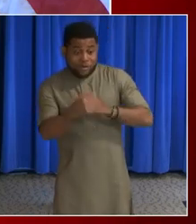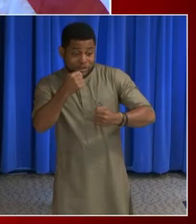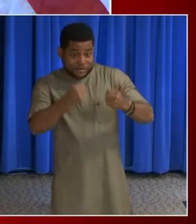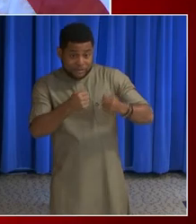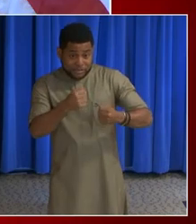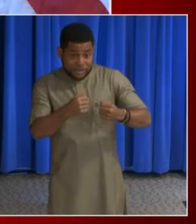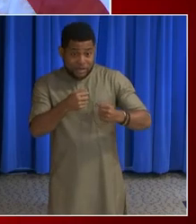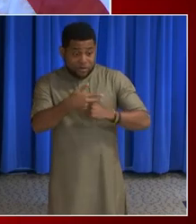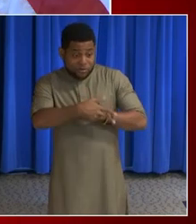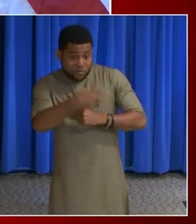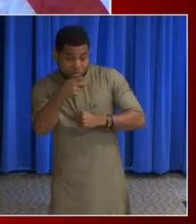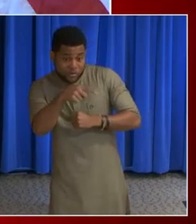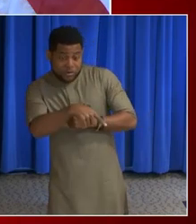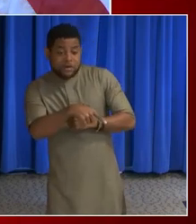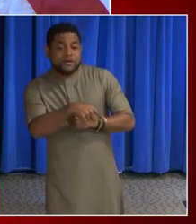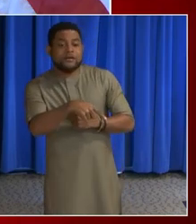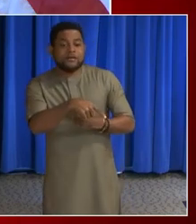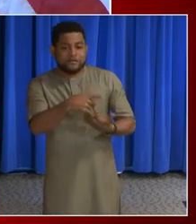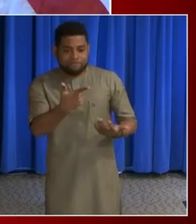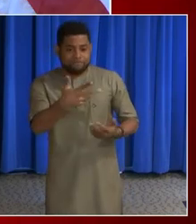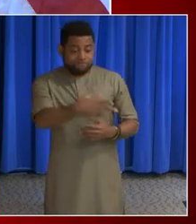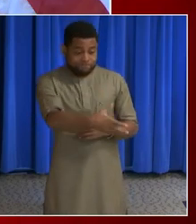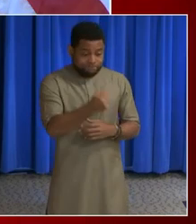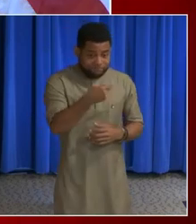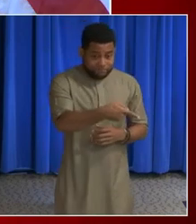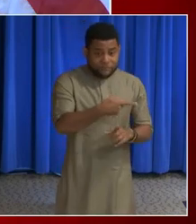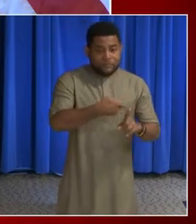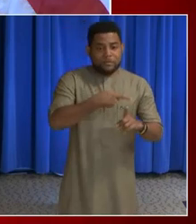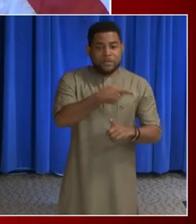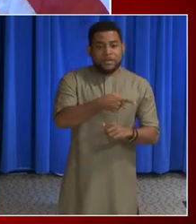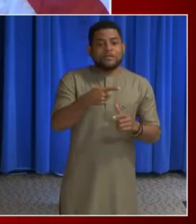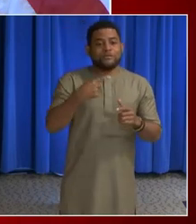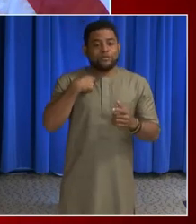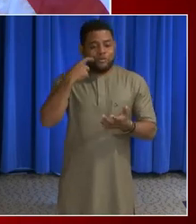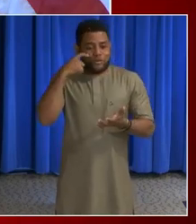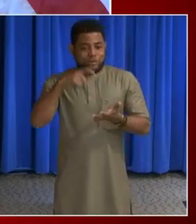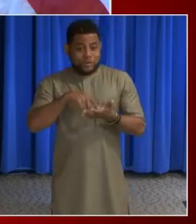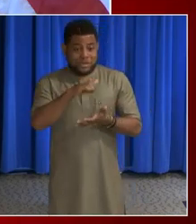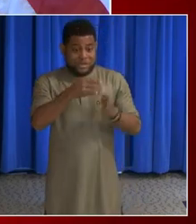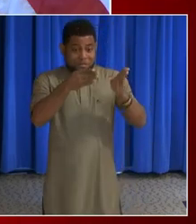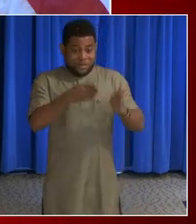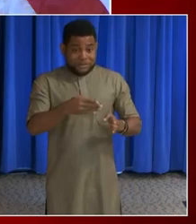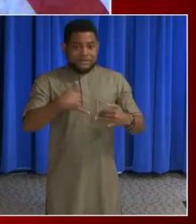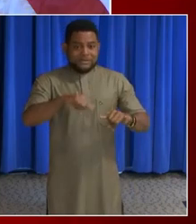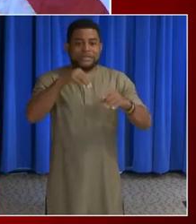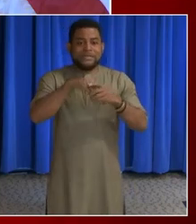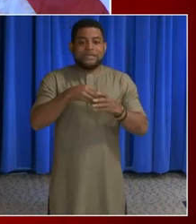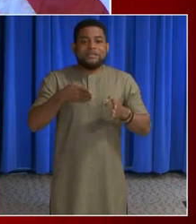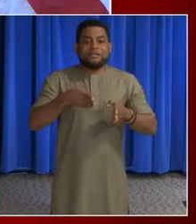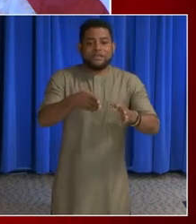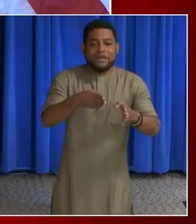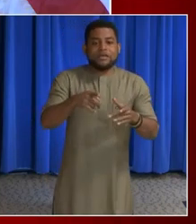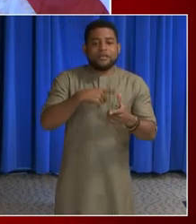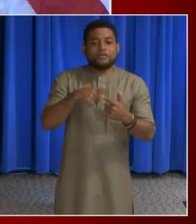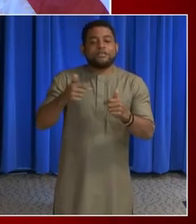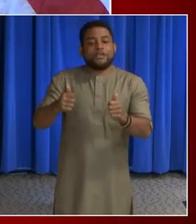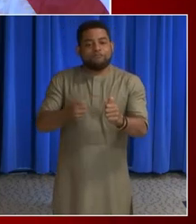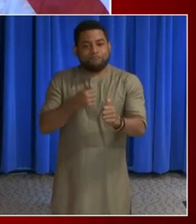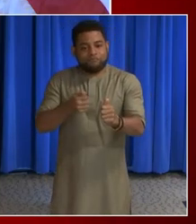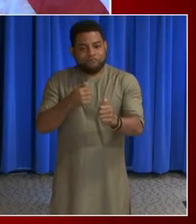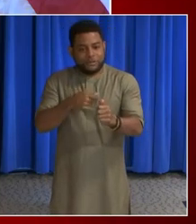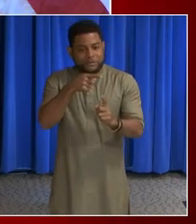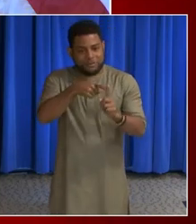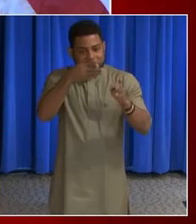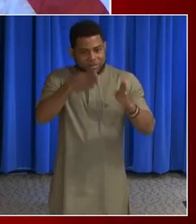alerted that the individual was still in the alley. Officers spotted this person and a brief foot chase began until our